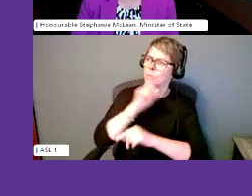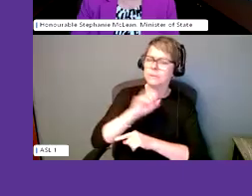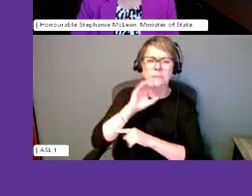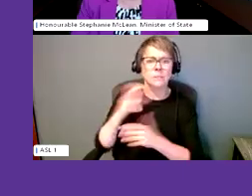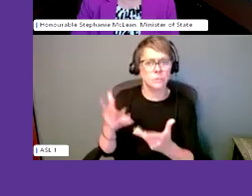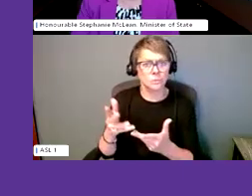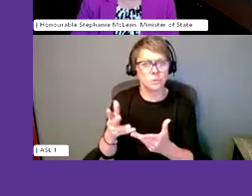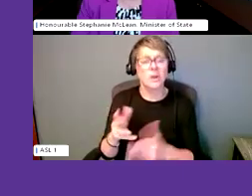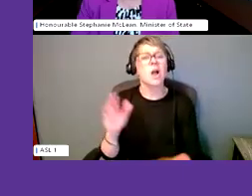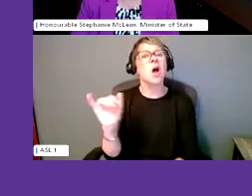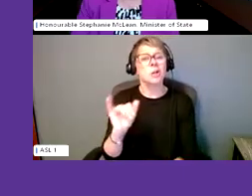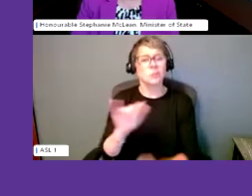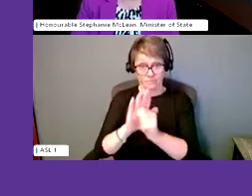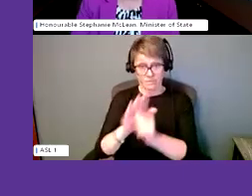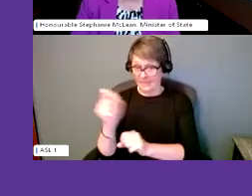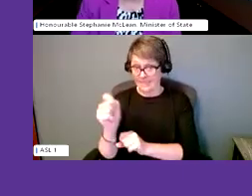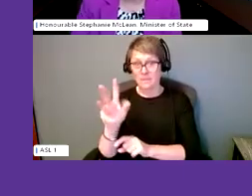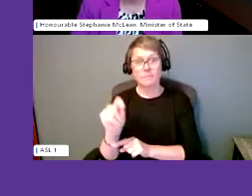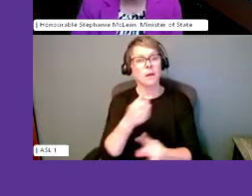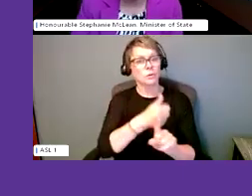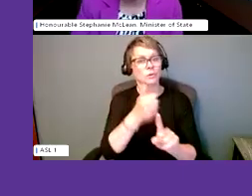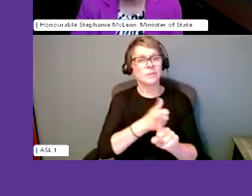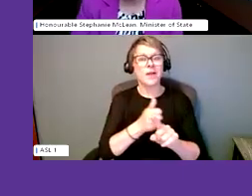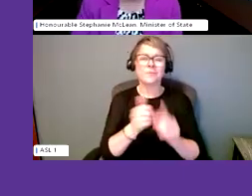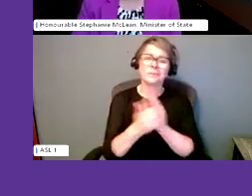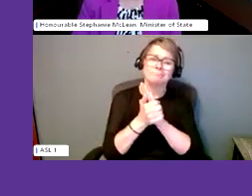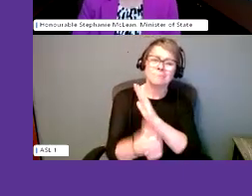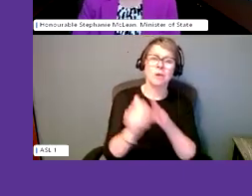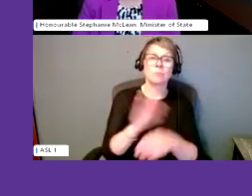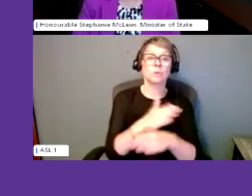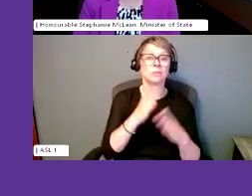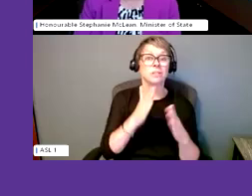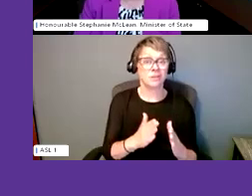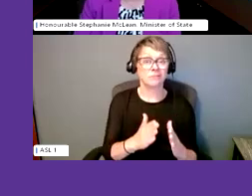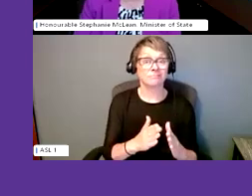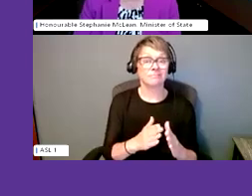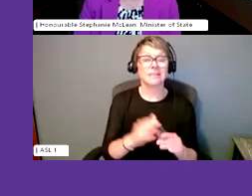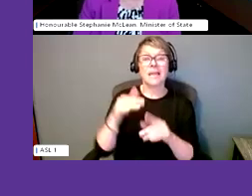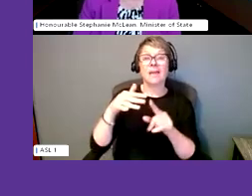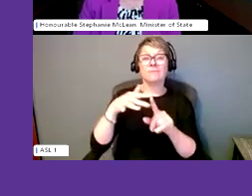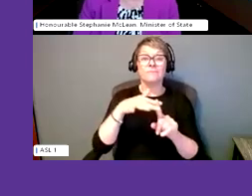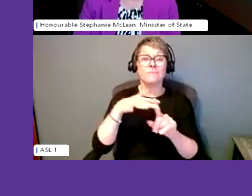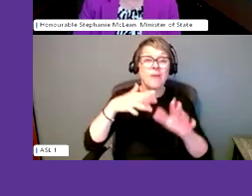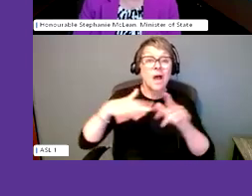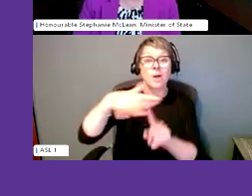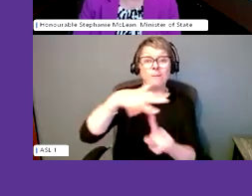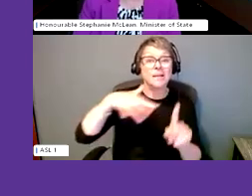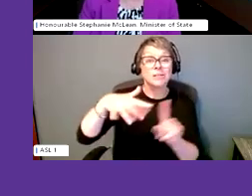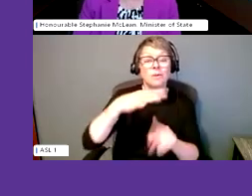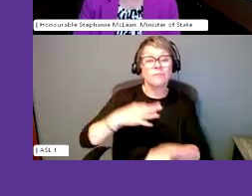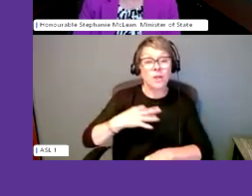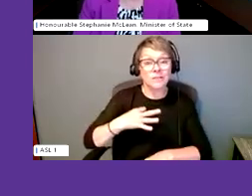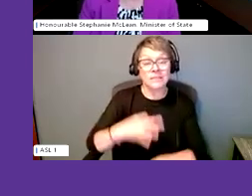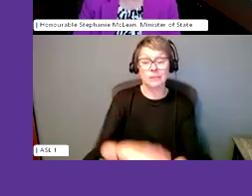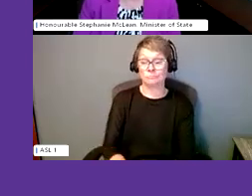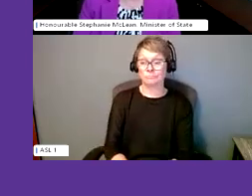advocacy, Marta is a classically trained musician. She's an environmental volunteer and a passionate supporter